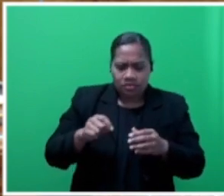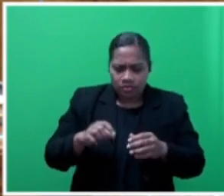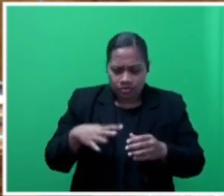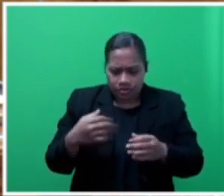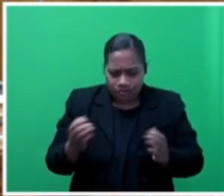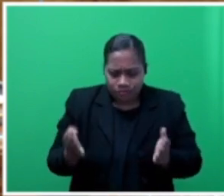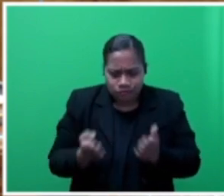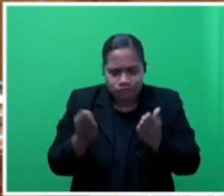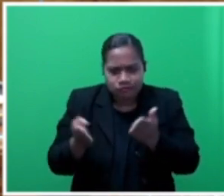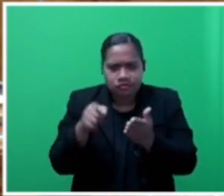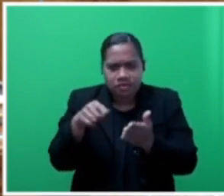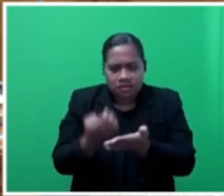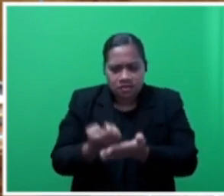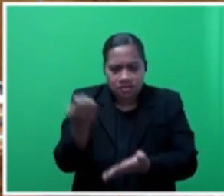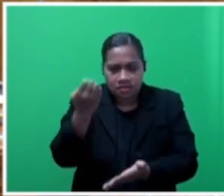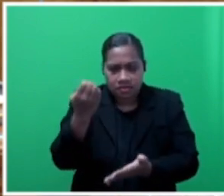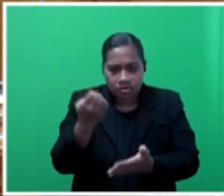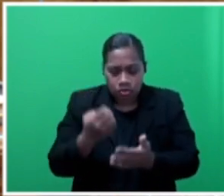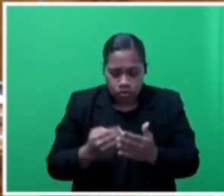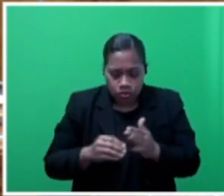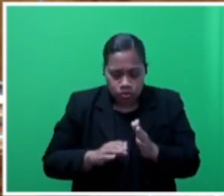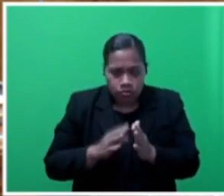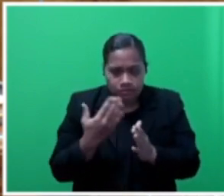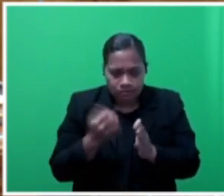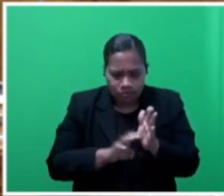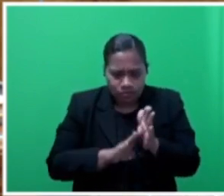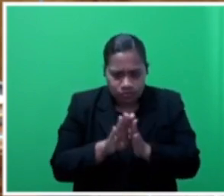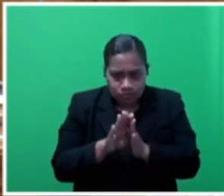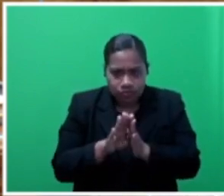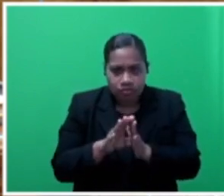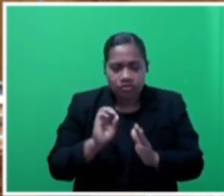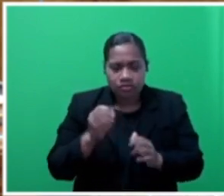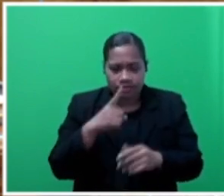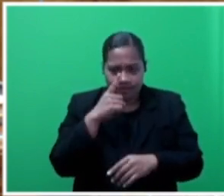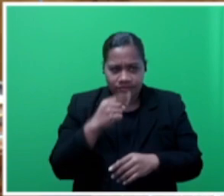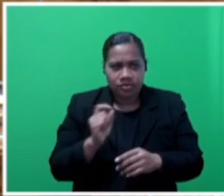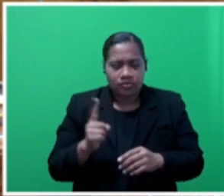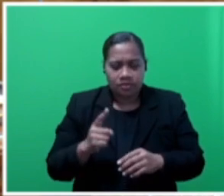growth to provide the fiscal space needed to consolidate government finance.